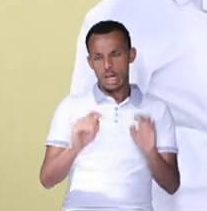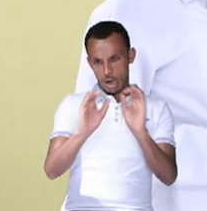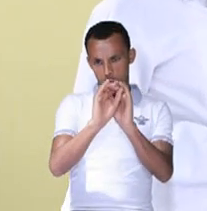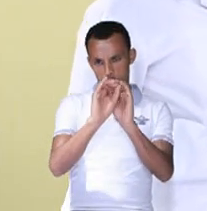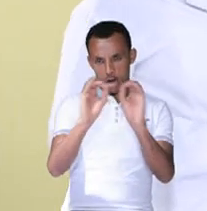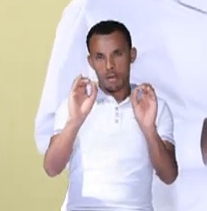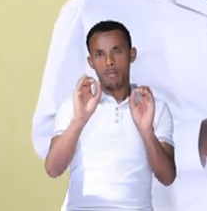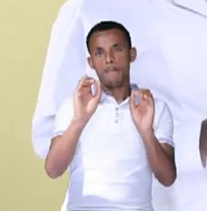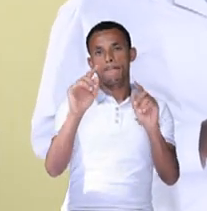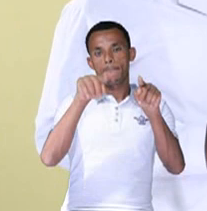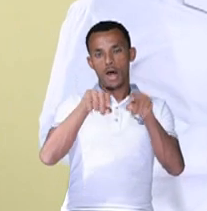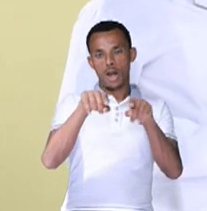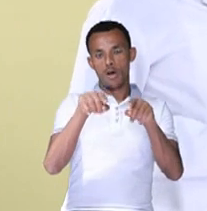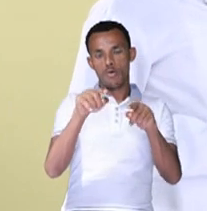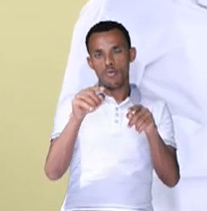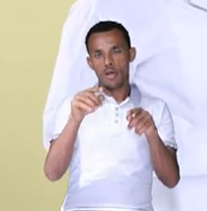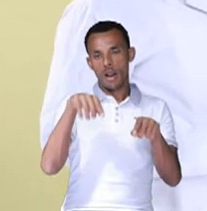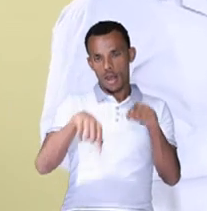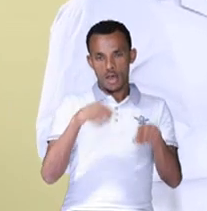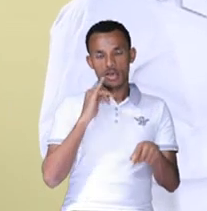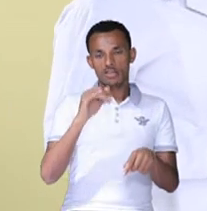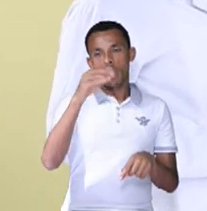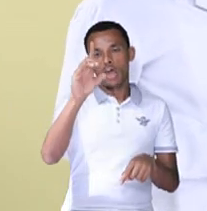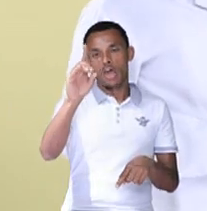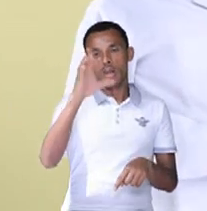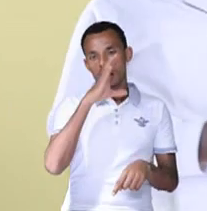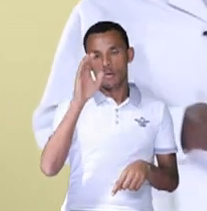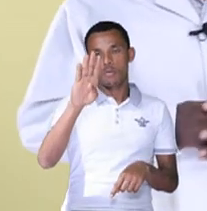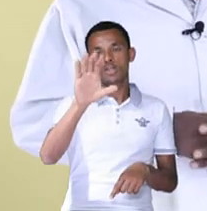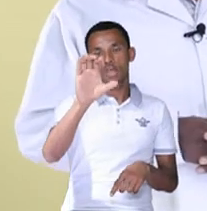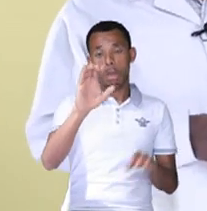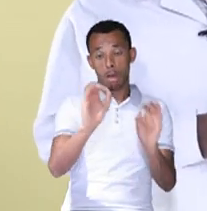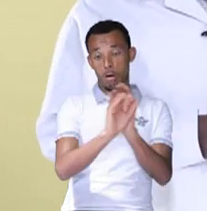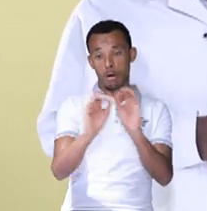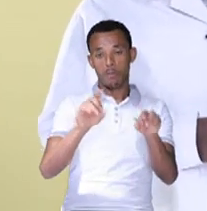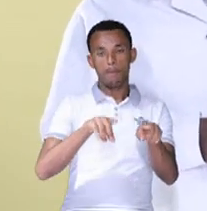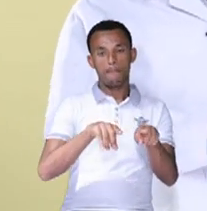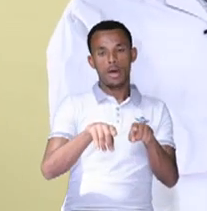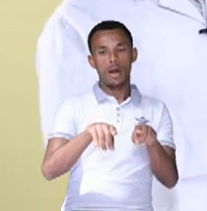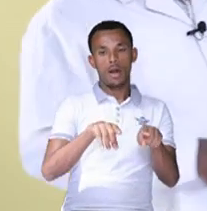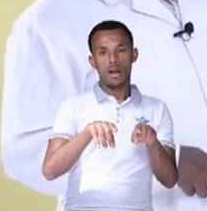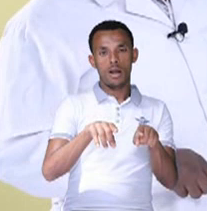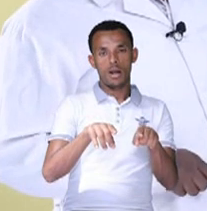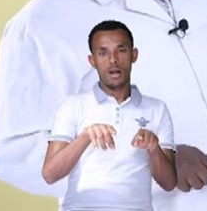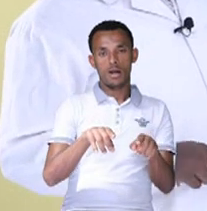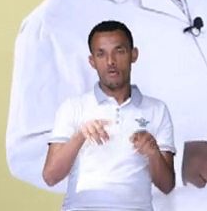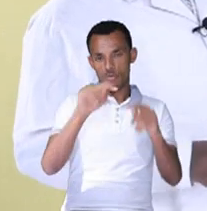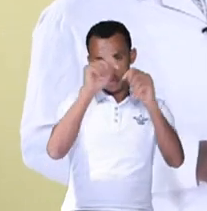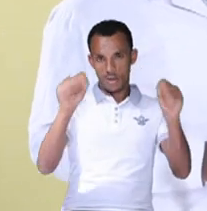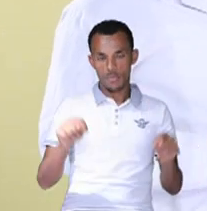Non-parallel sides are a legs of the trapezium. AD and BC are a non-parallel side of a trapezium.